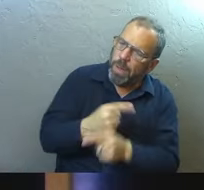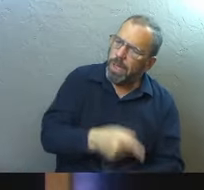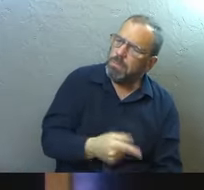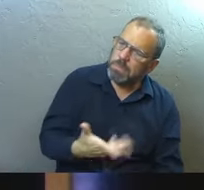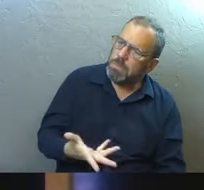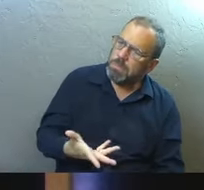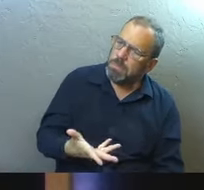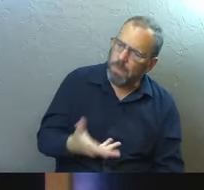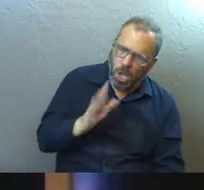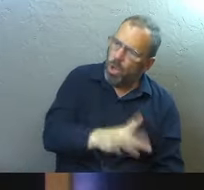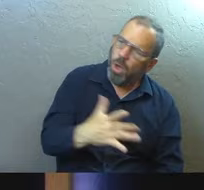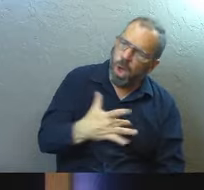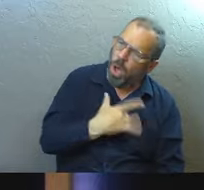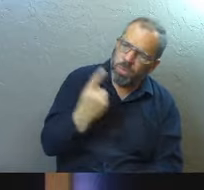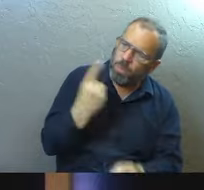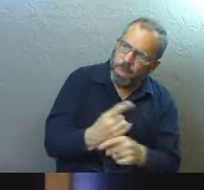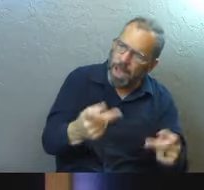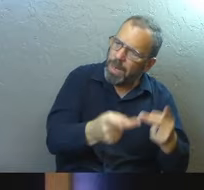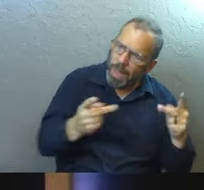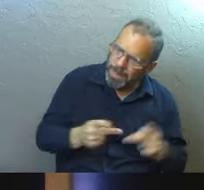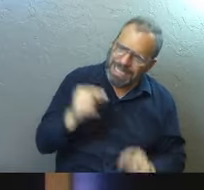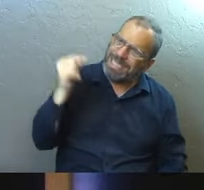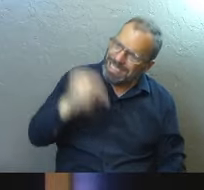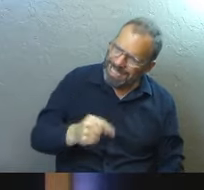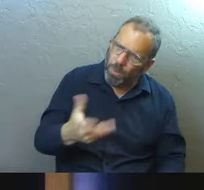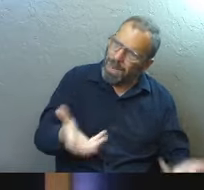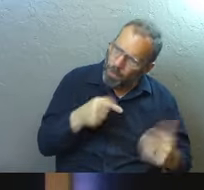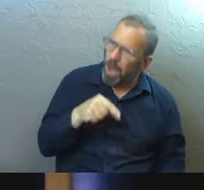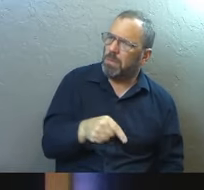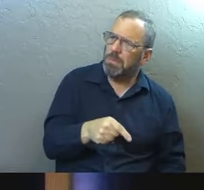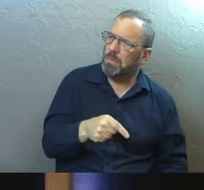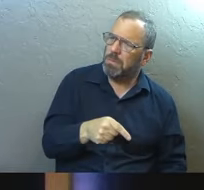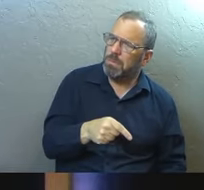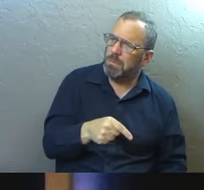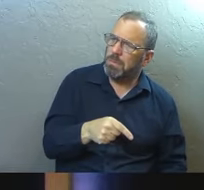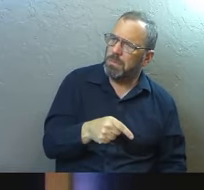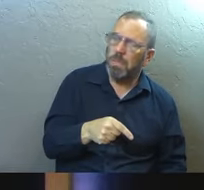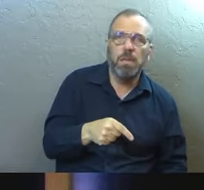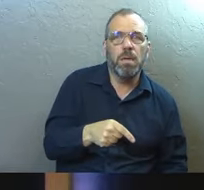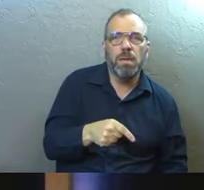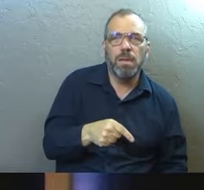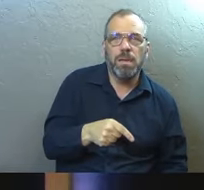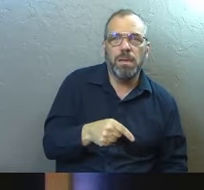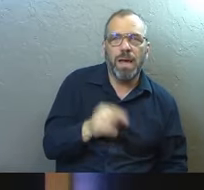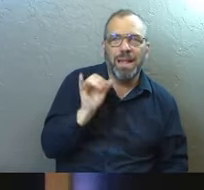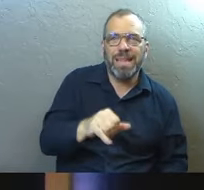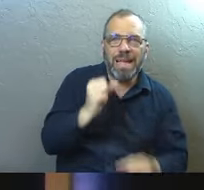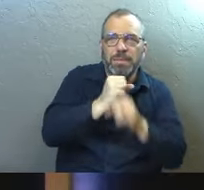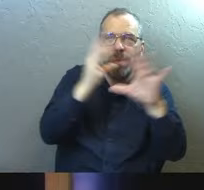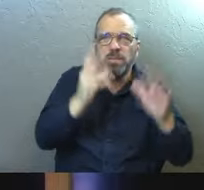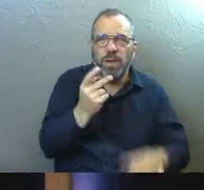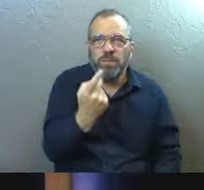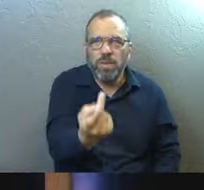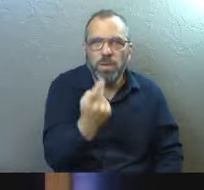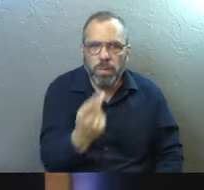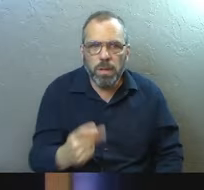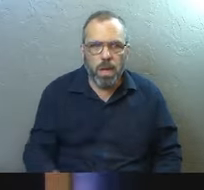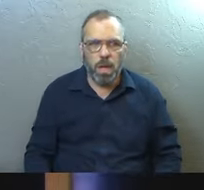here. Like her heart is in the right place. Like this is what I want. And it's a picture for all of us to